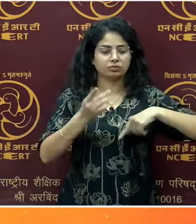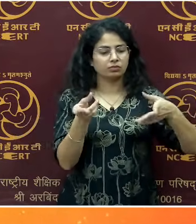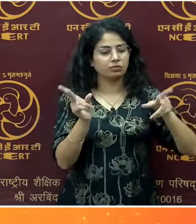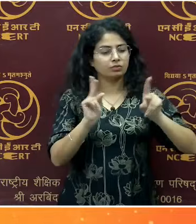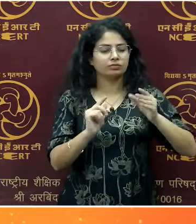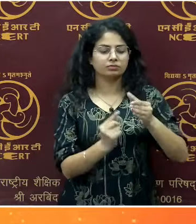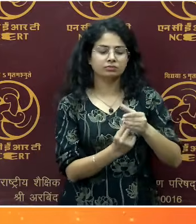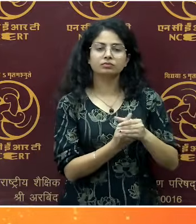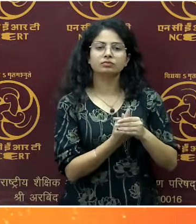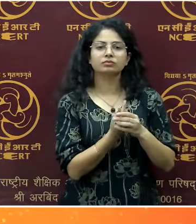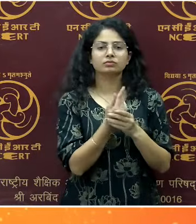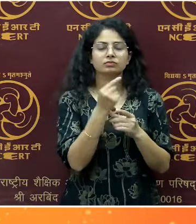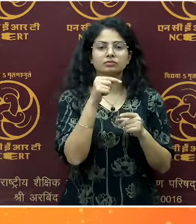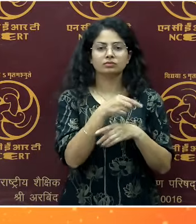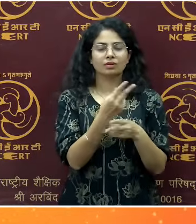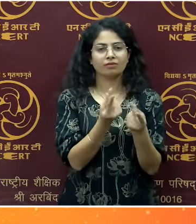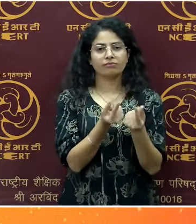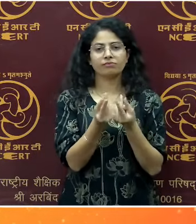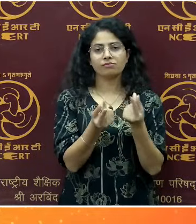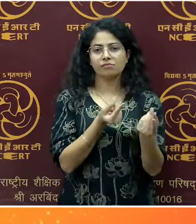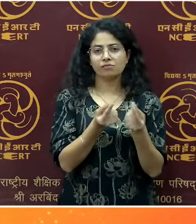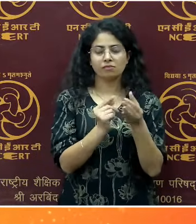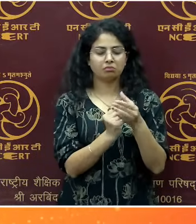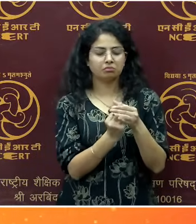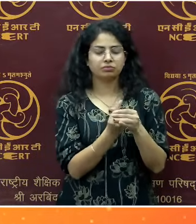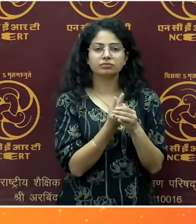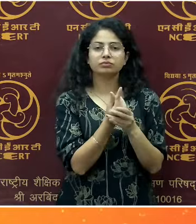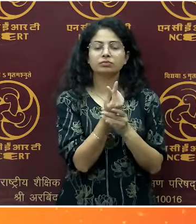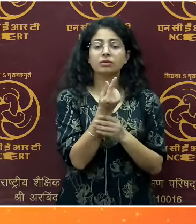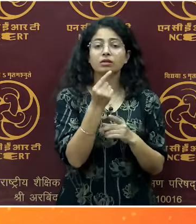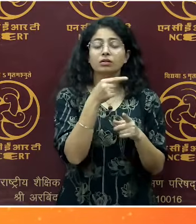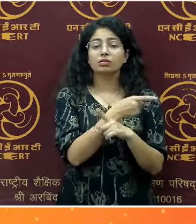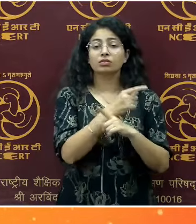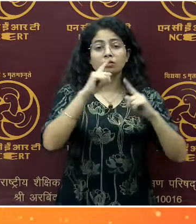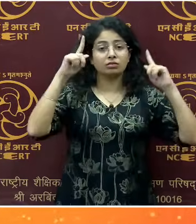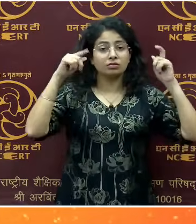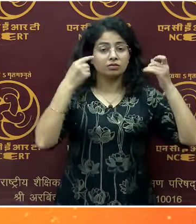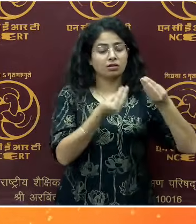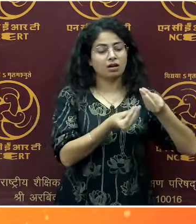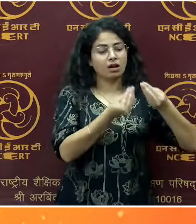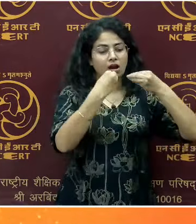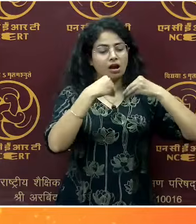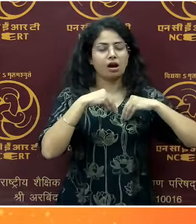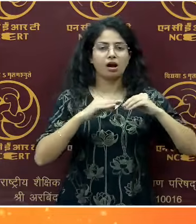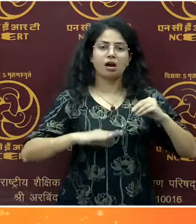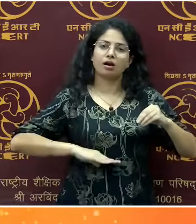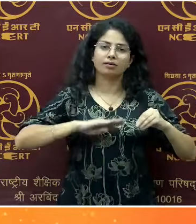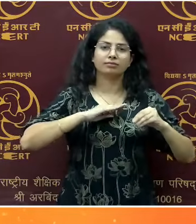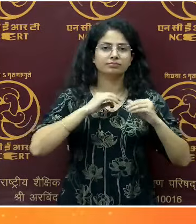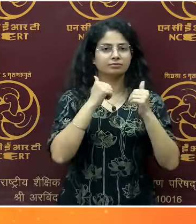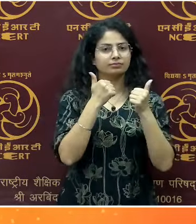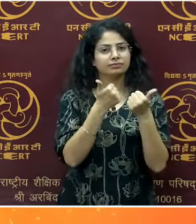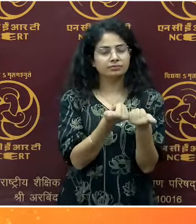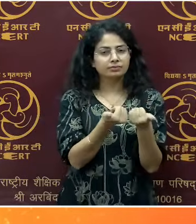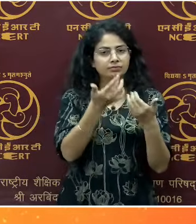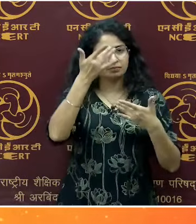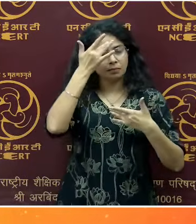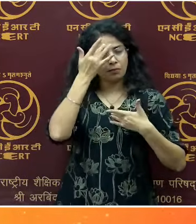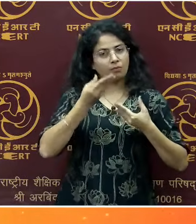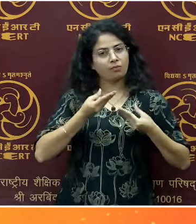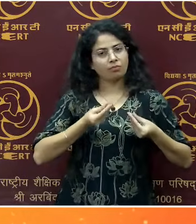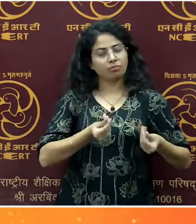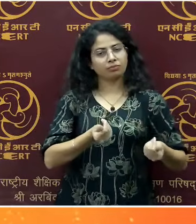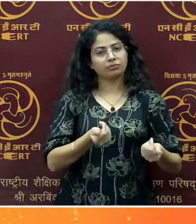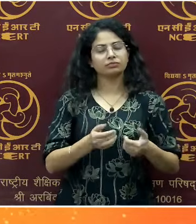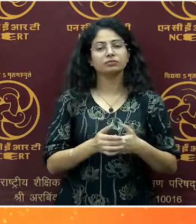back faster, So, old stag had enough food once again. Slowly the old stag recovered from the